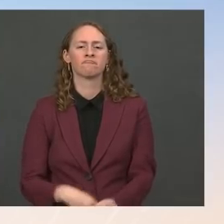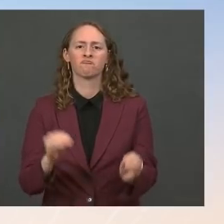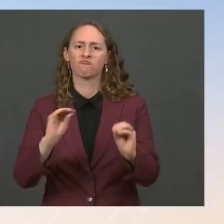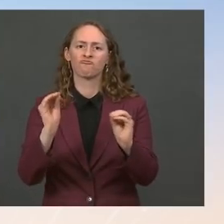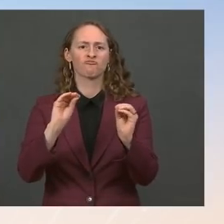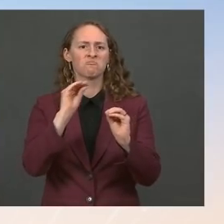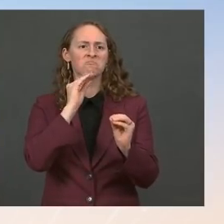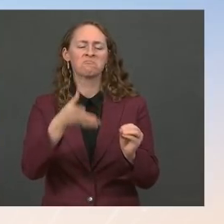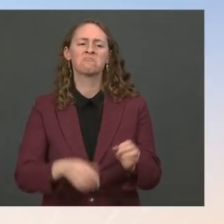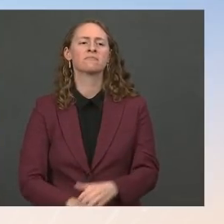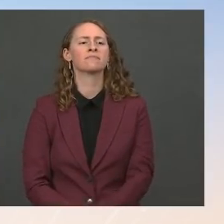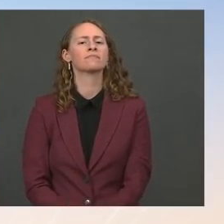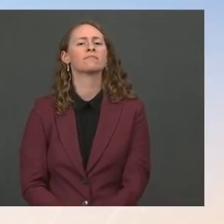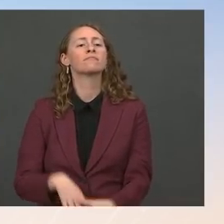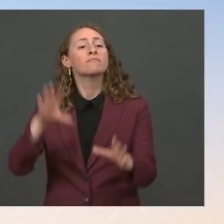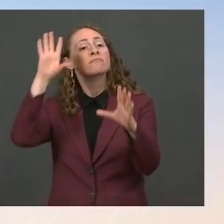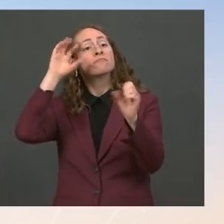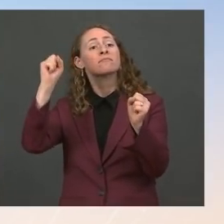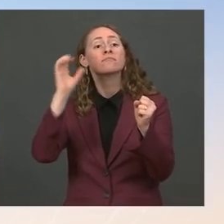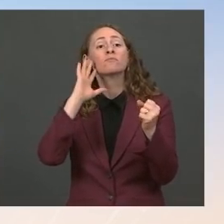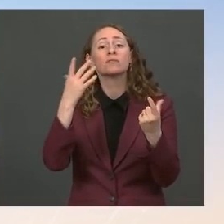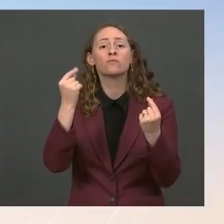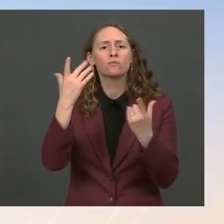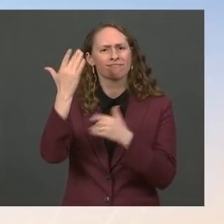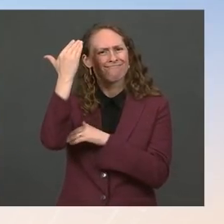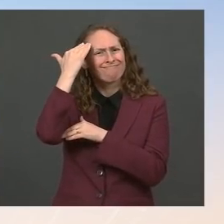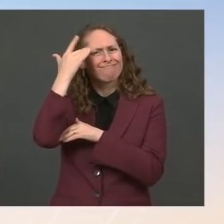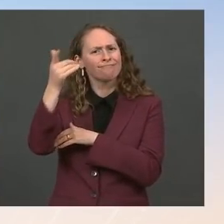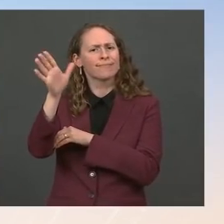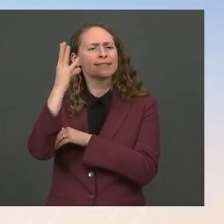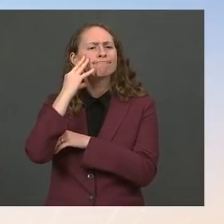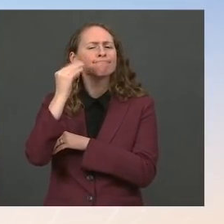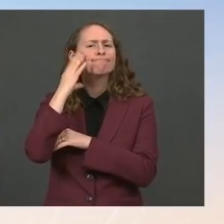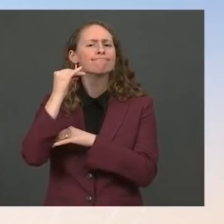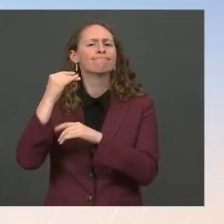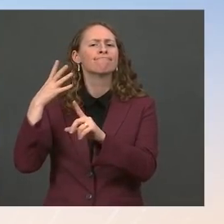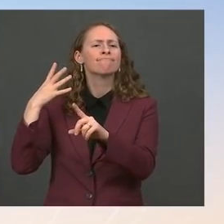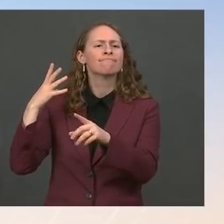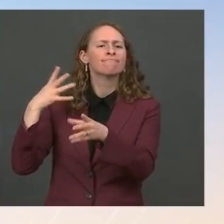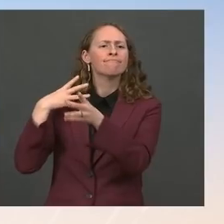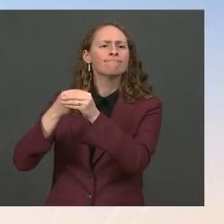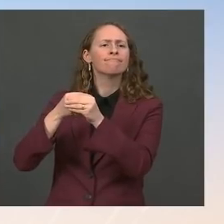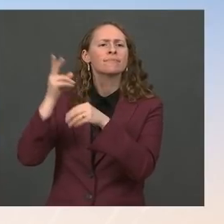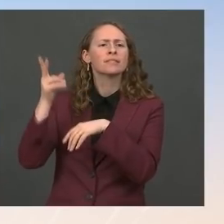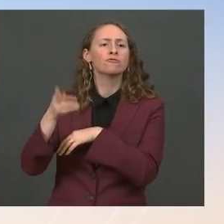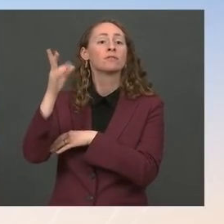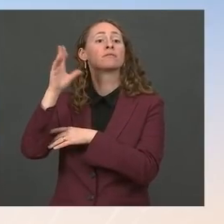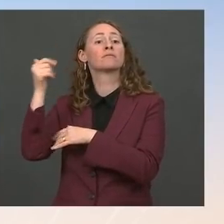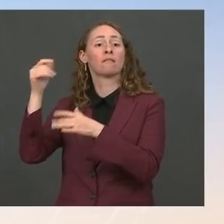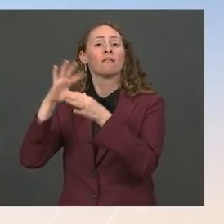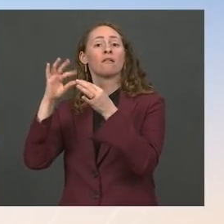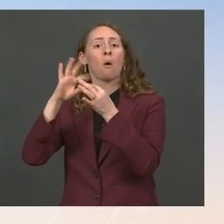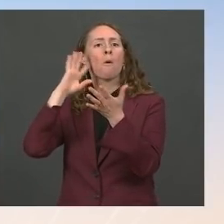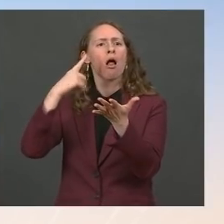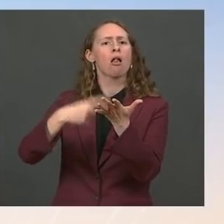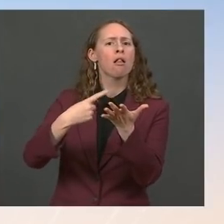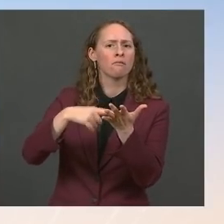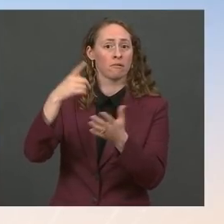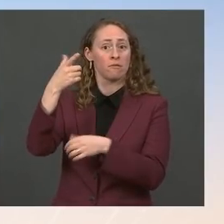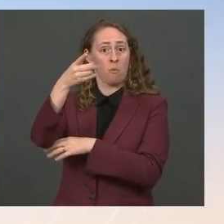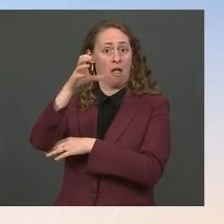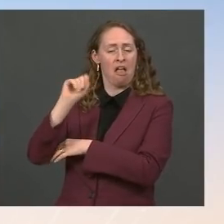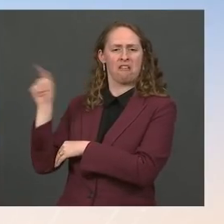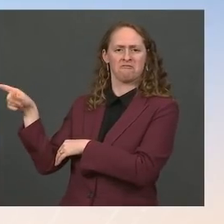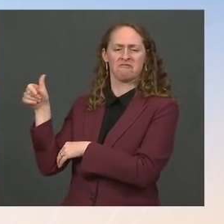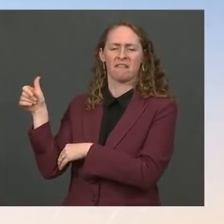longstanding prior to the nomination. And the president has made his own comments about that case, which I would point everyone to. Go ahead. Thanks, Jen. I just want to follow